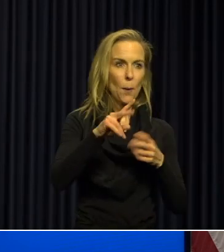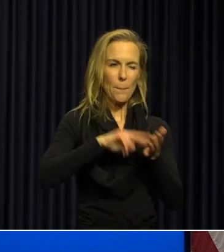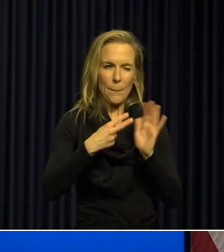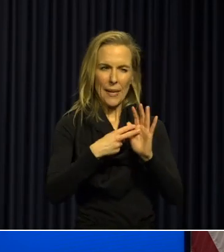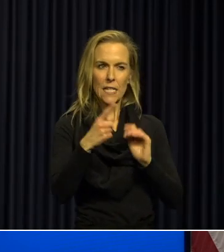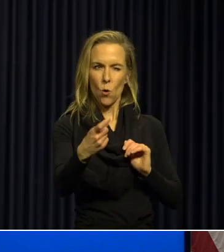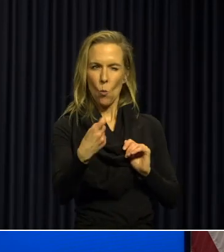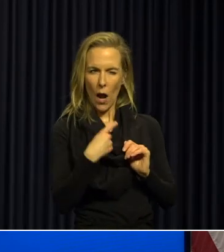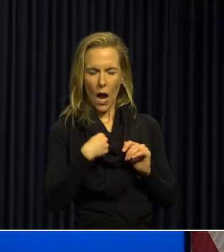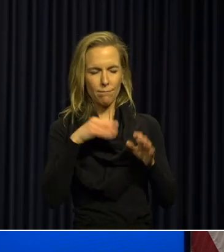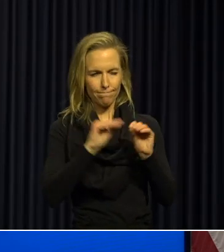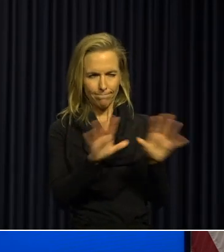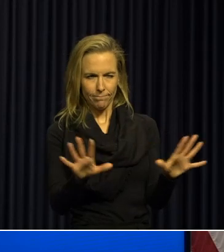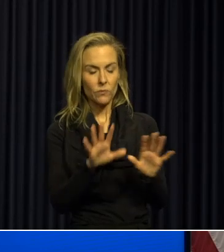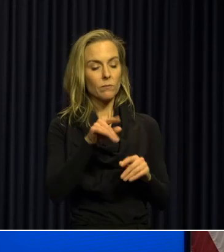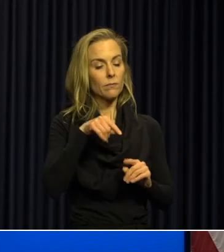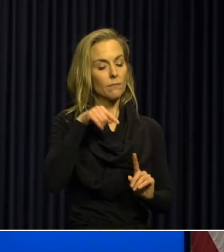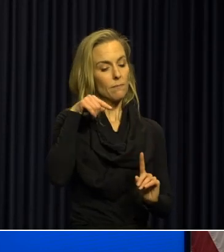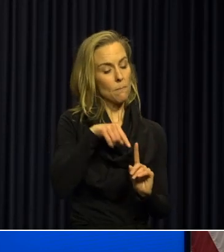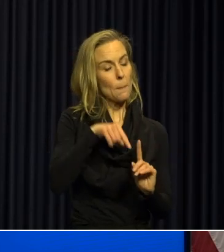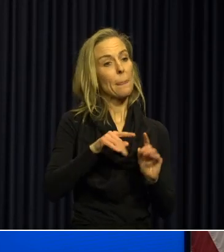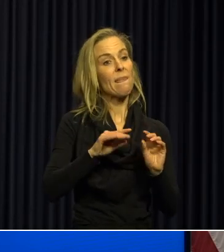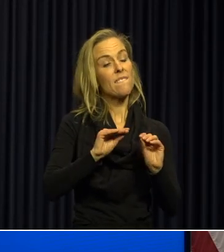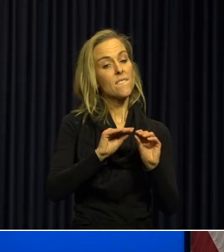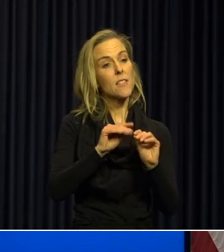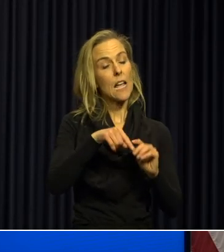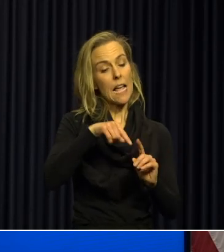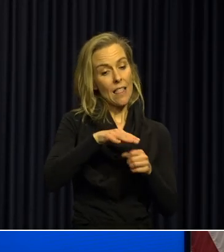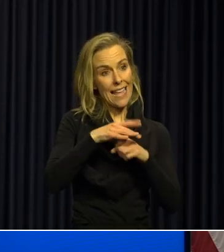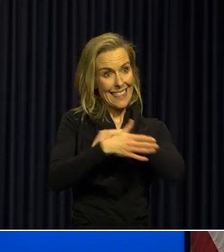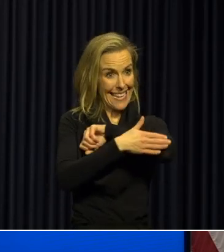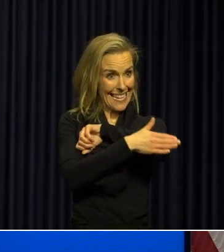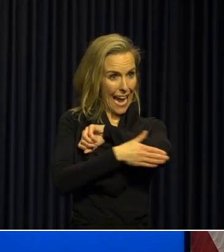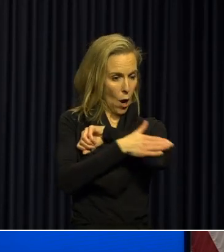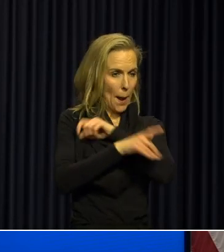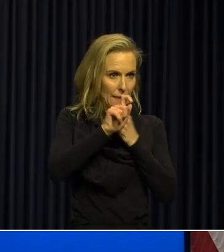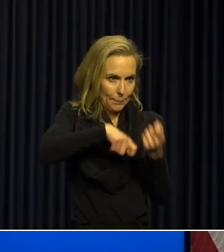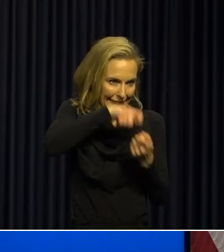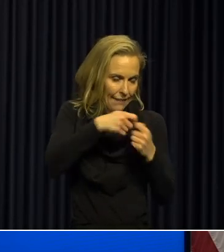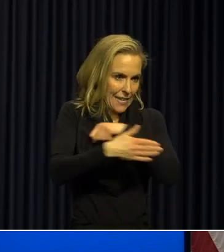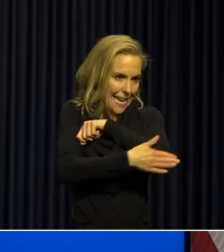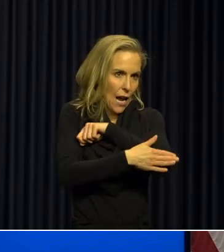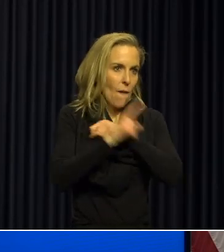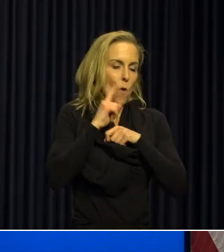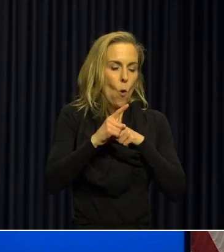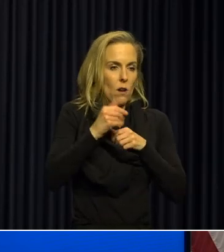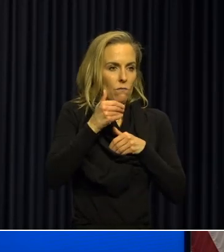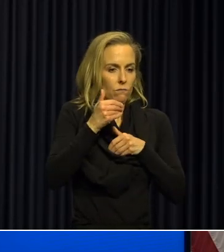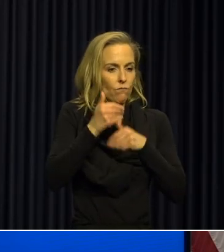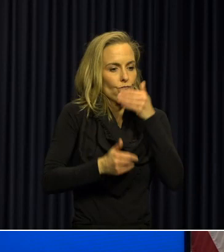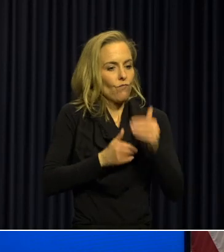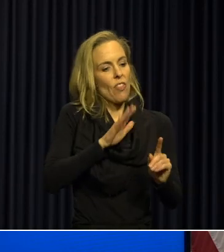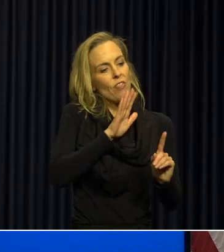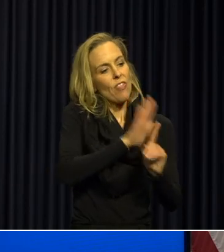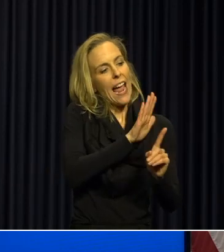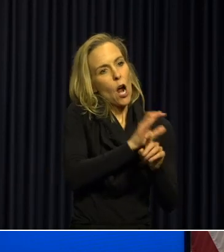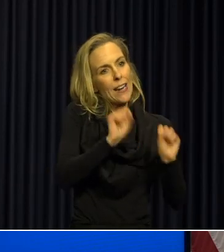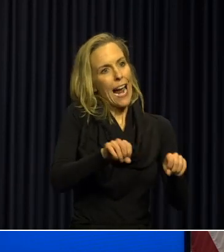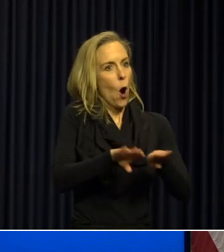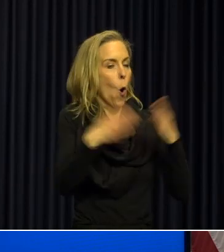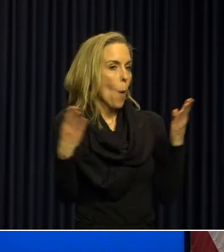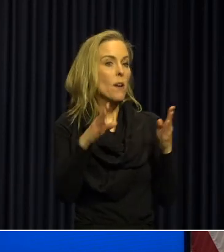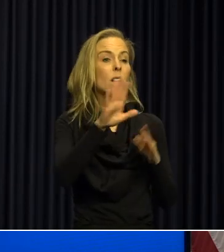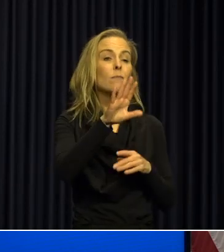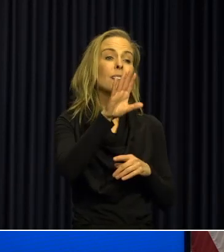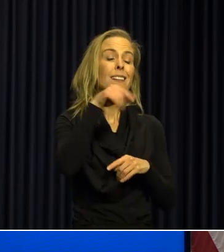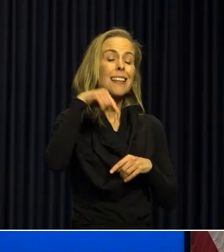down to a single county trying to move into a phased reopening. The virus doesn't care about county lines, and